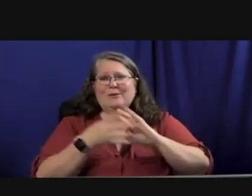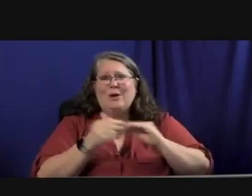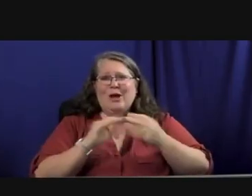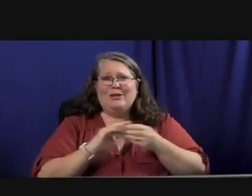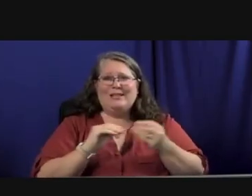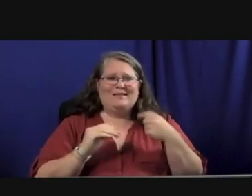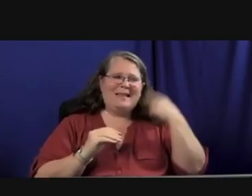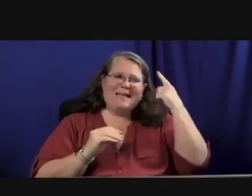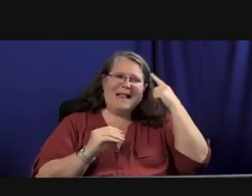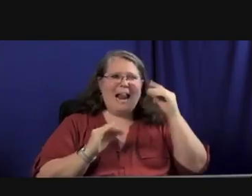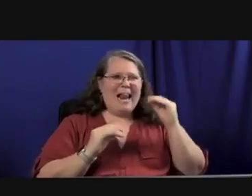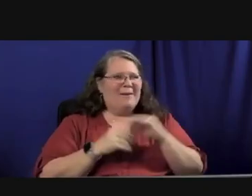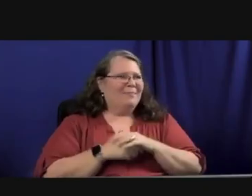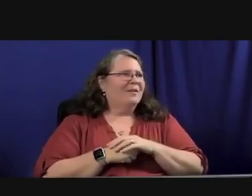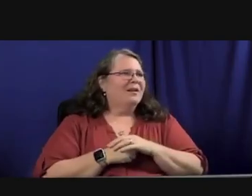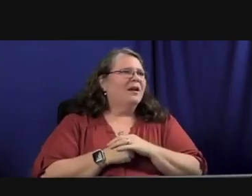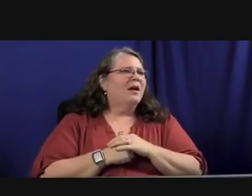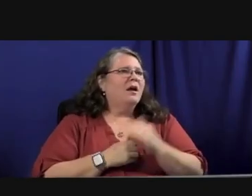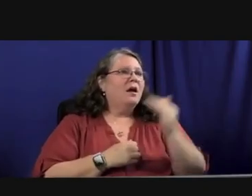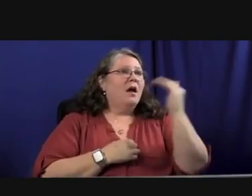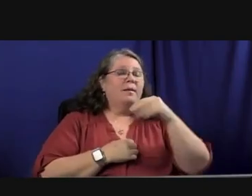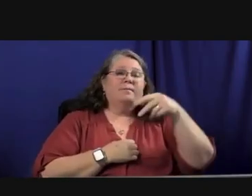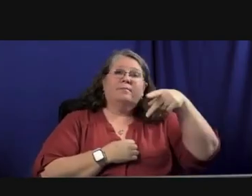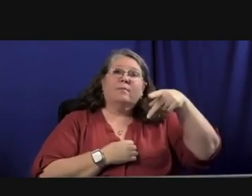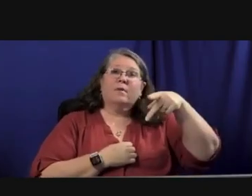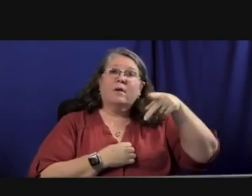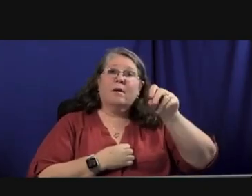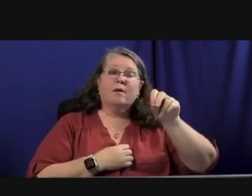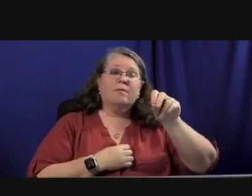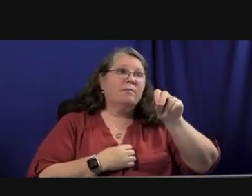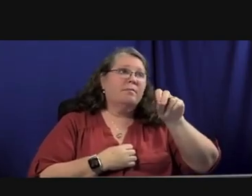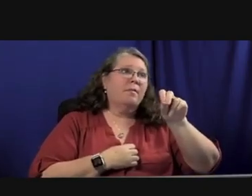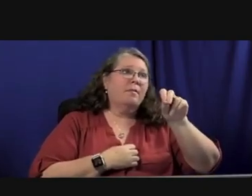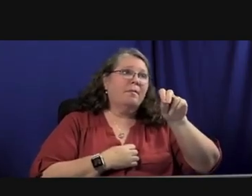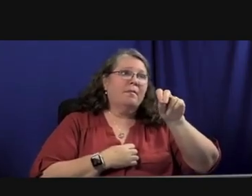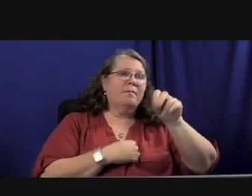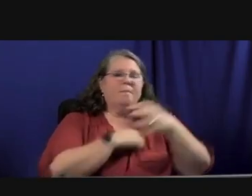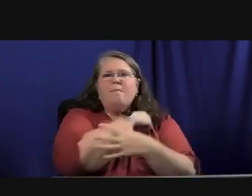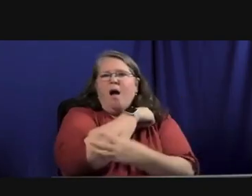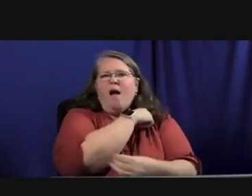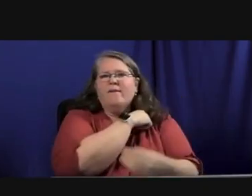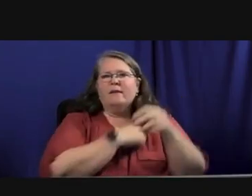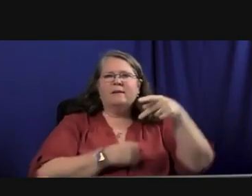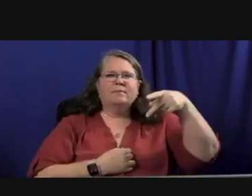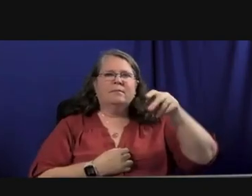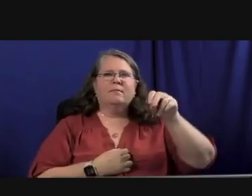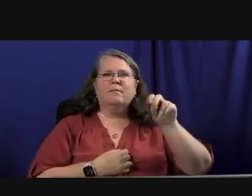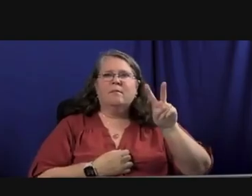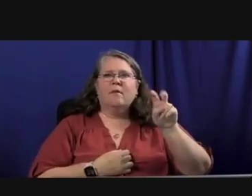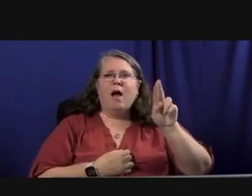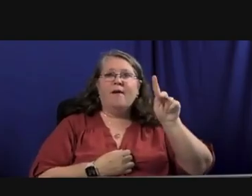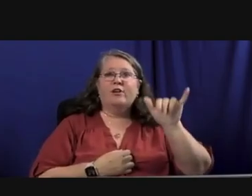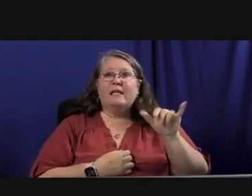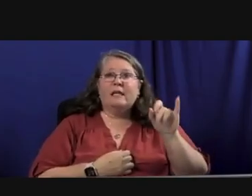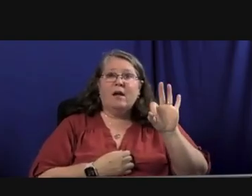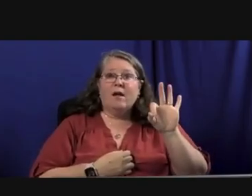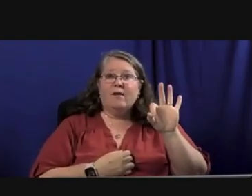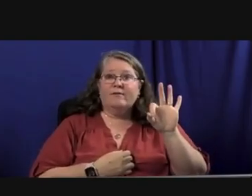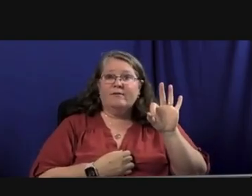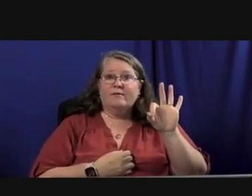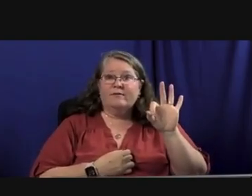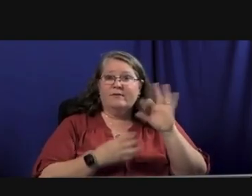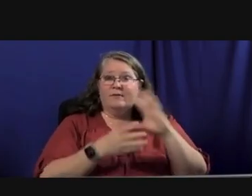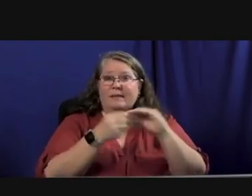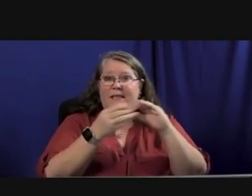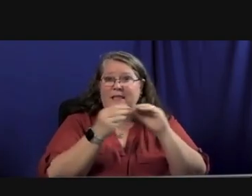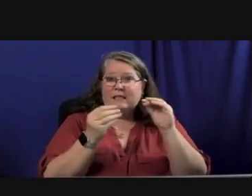Oh, I have so many stories I can share with y'all, but I'll move on. So now looking at